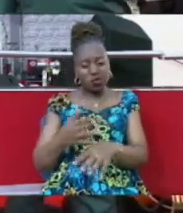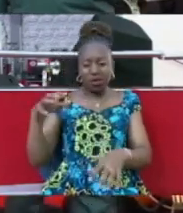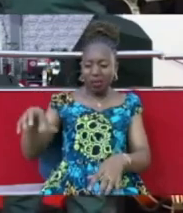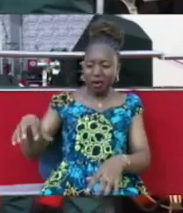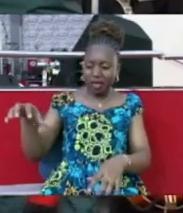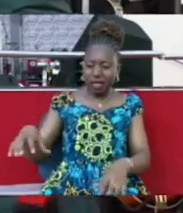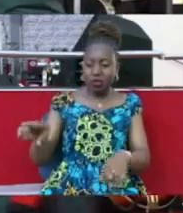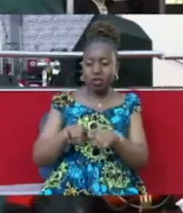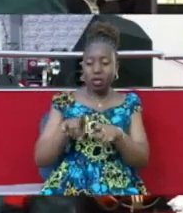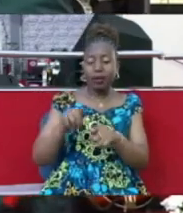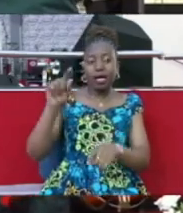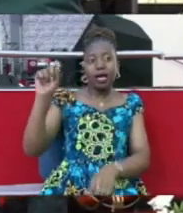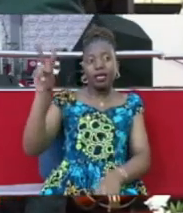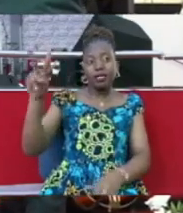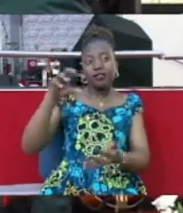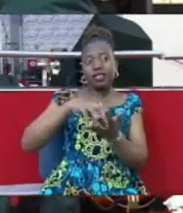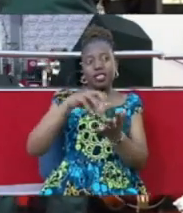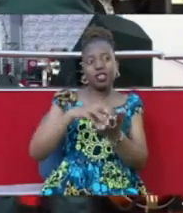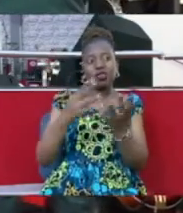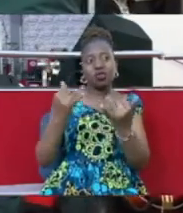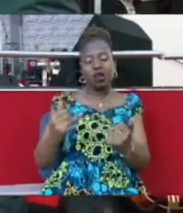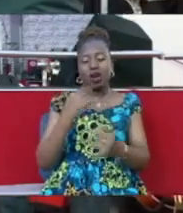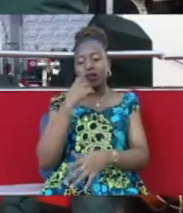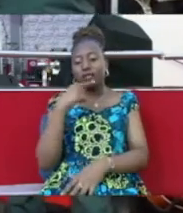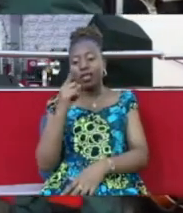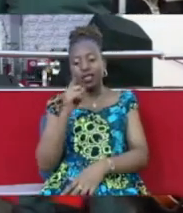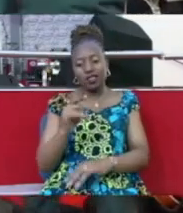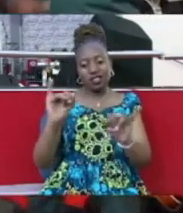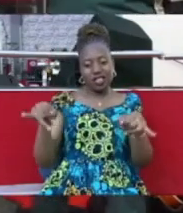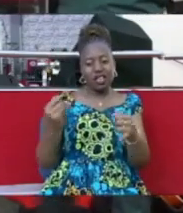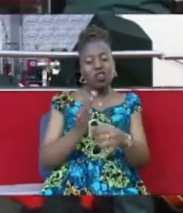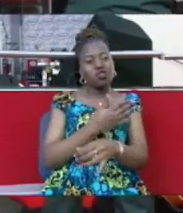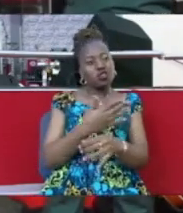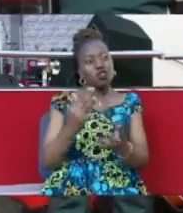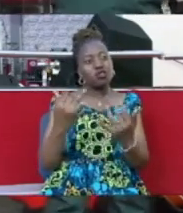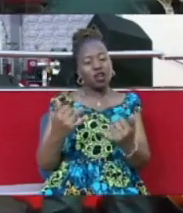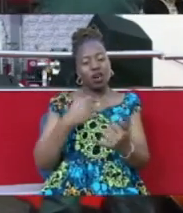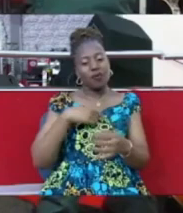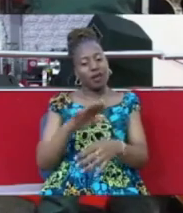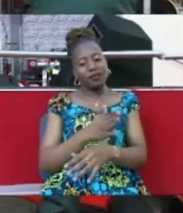station, therefore you are saying this is the latest, let us go and sing it.